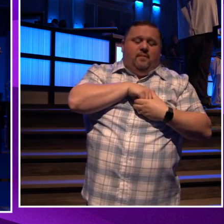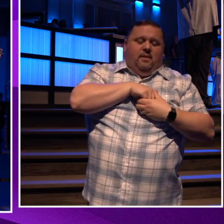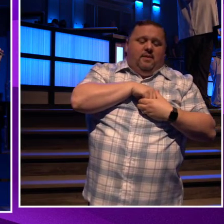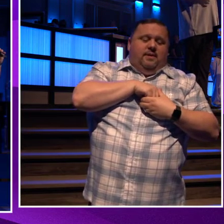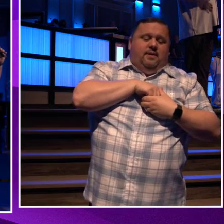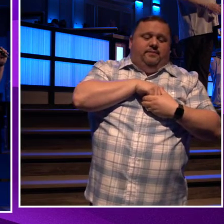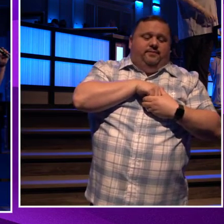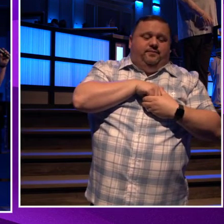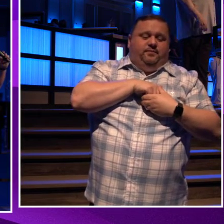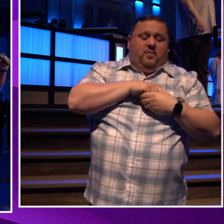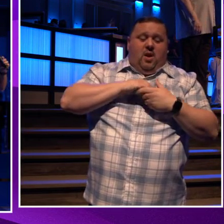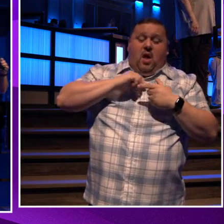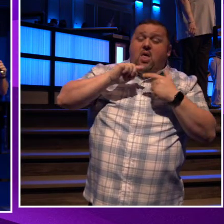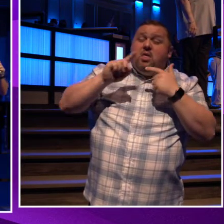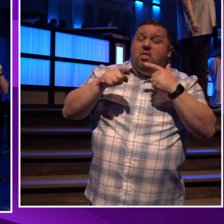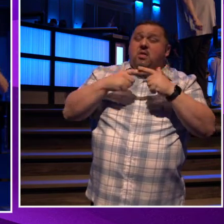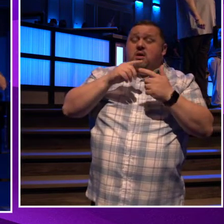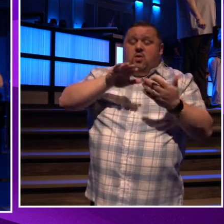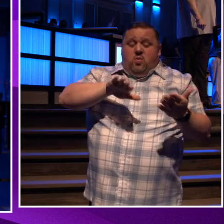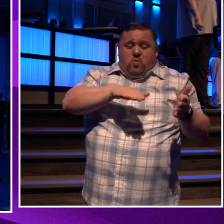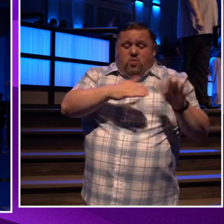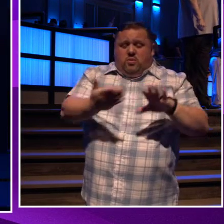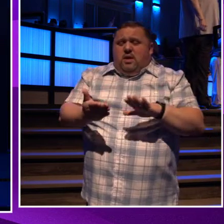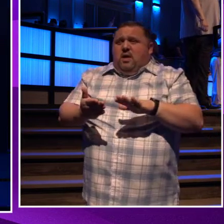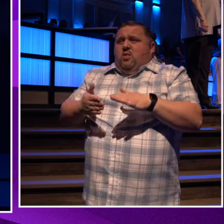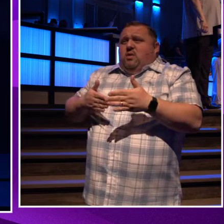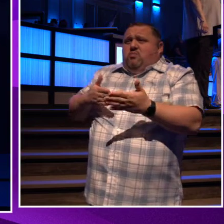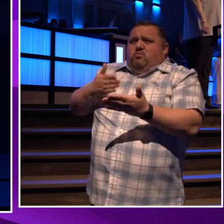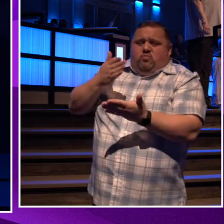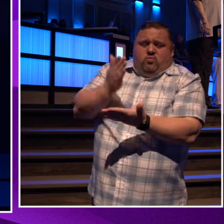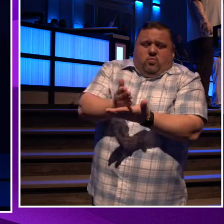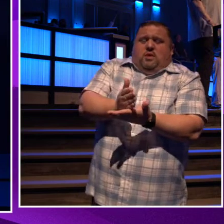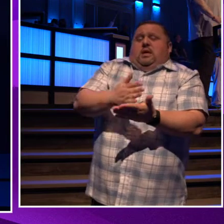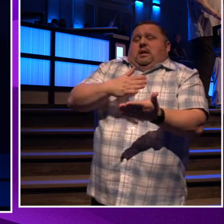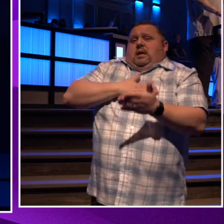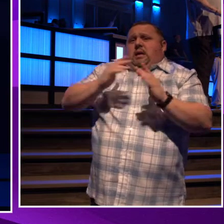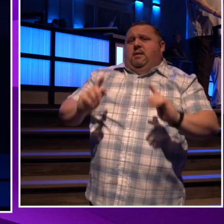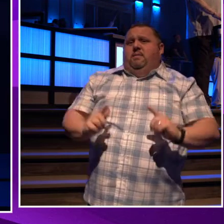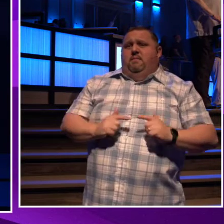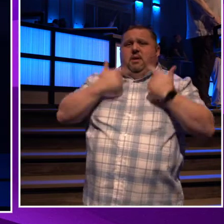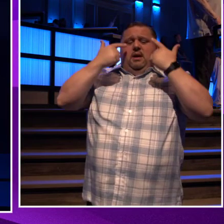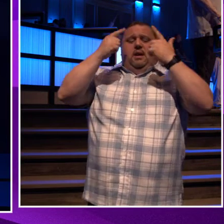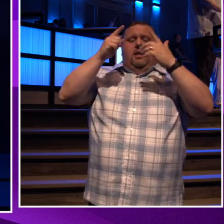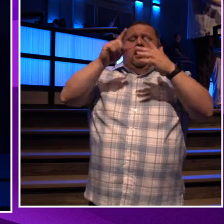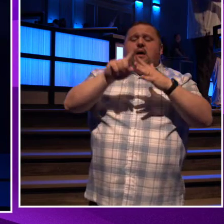in. When death was arrested,